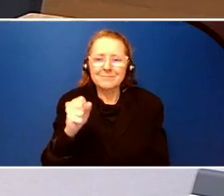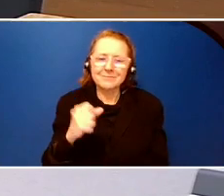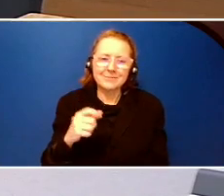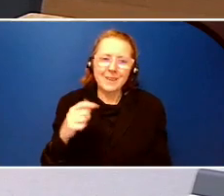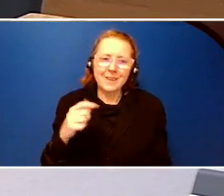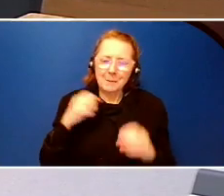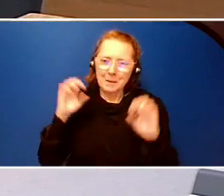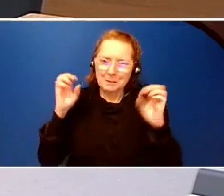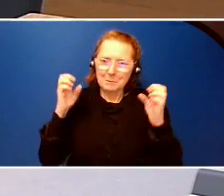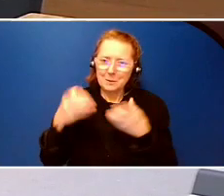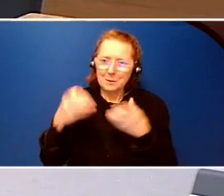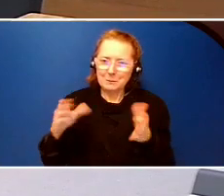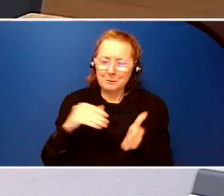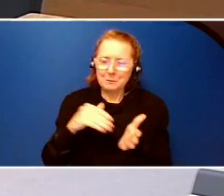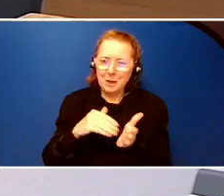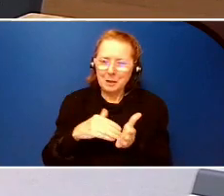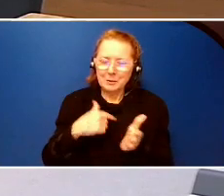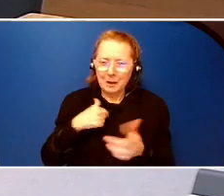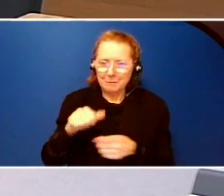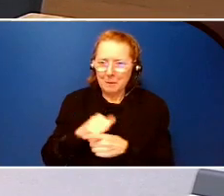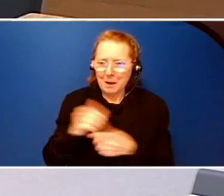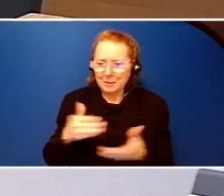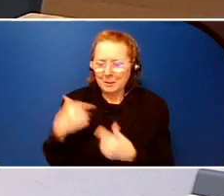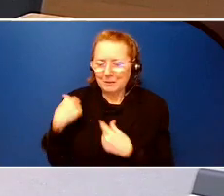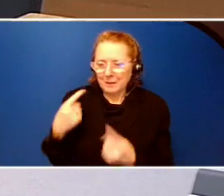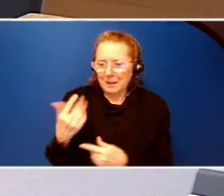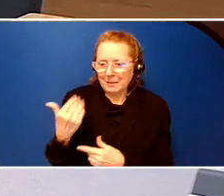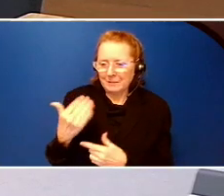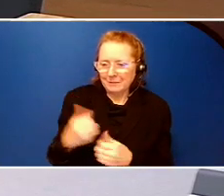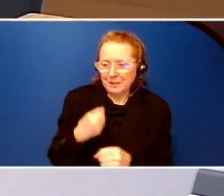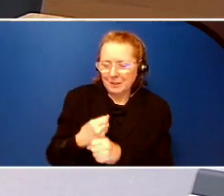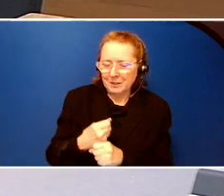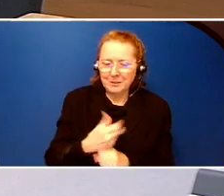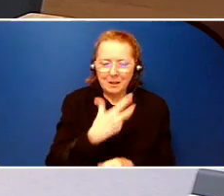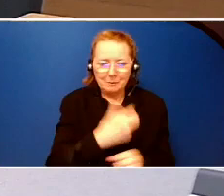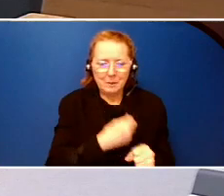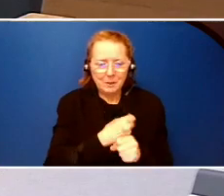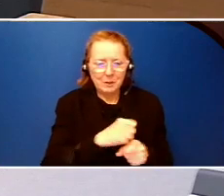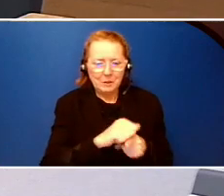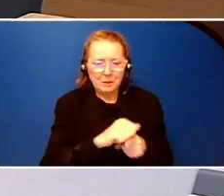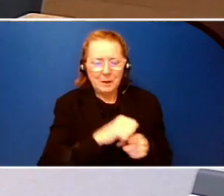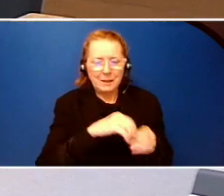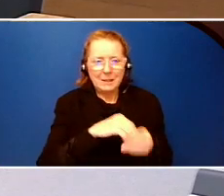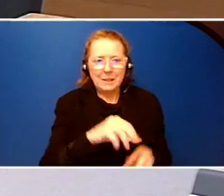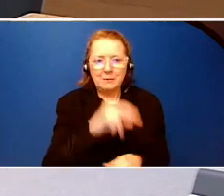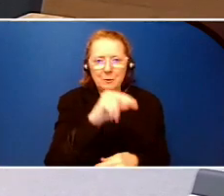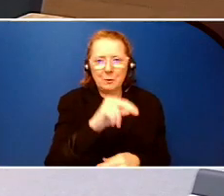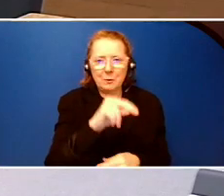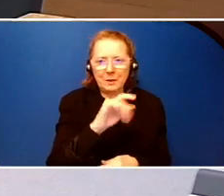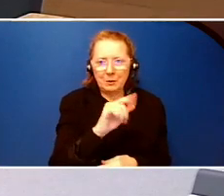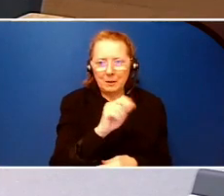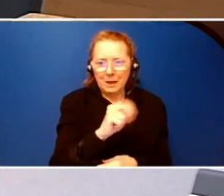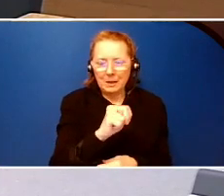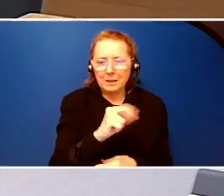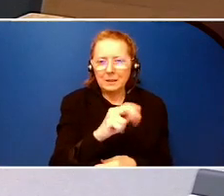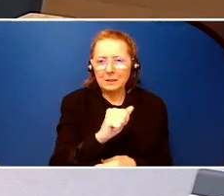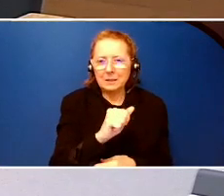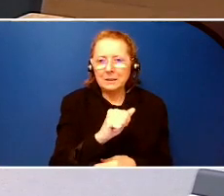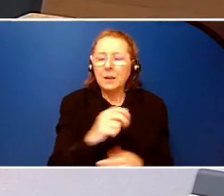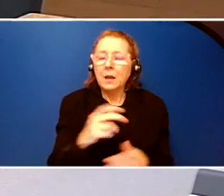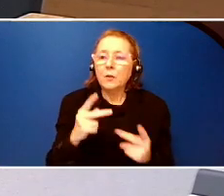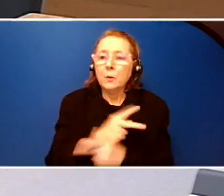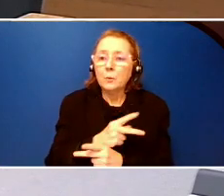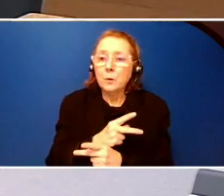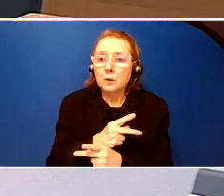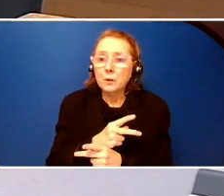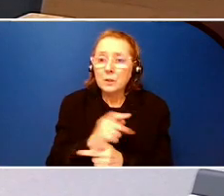who's practiced here for the last 15 years and 3 years of training in North Carolina, the worst cases I've ever seen have to do with traffic injuries